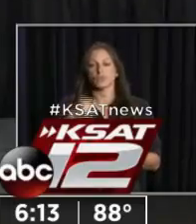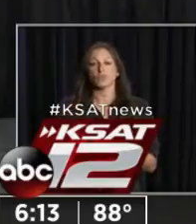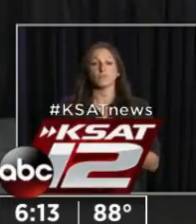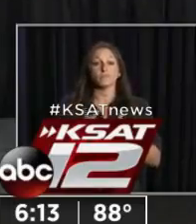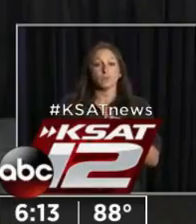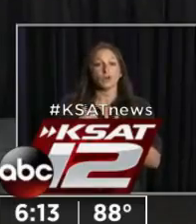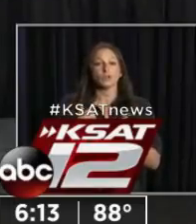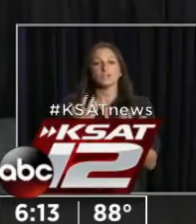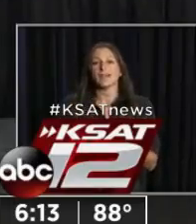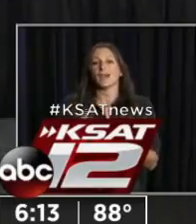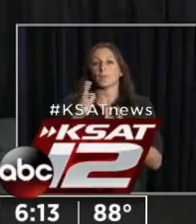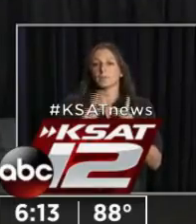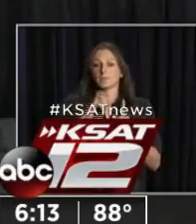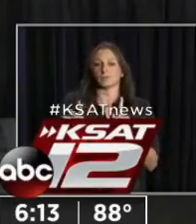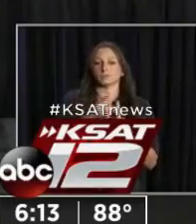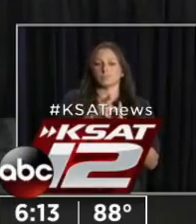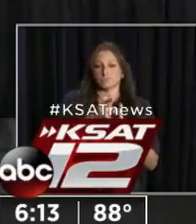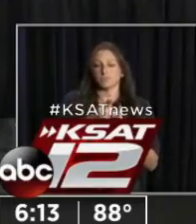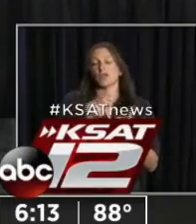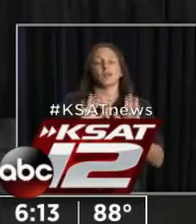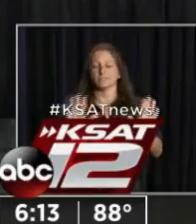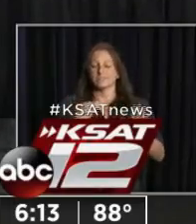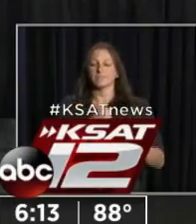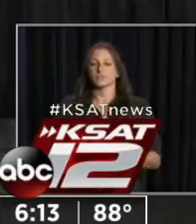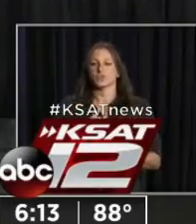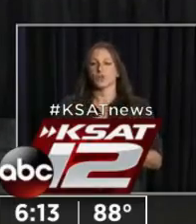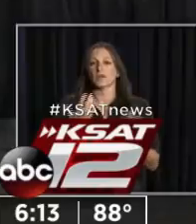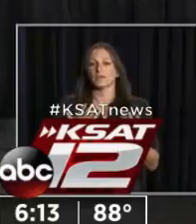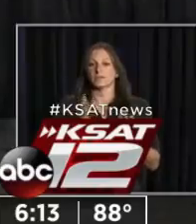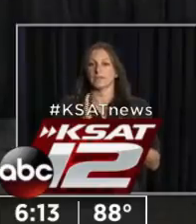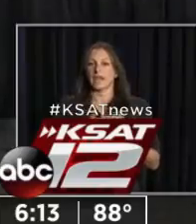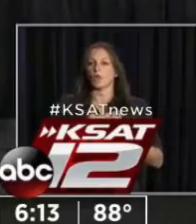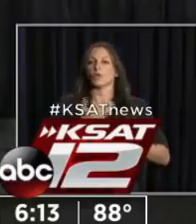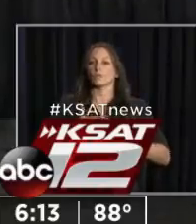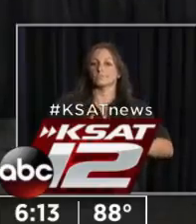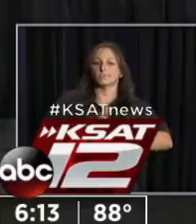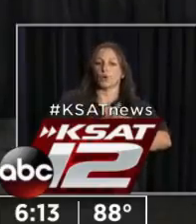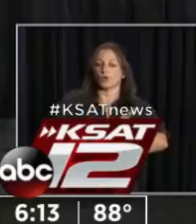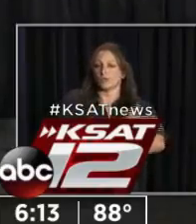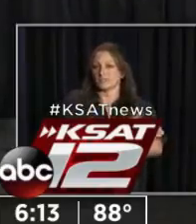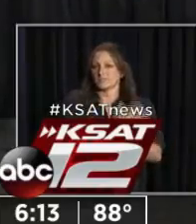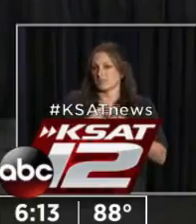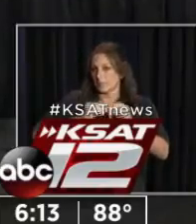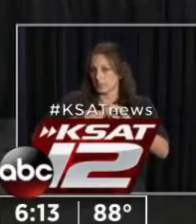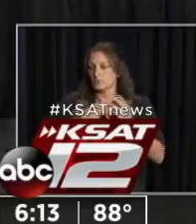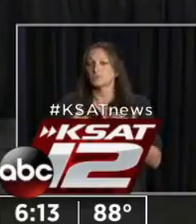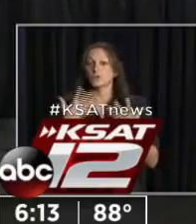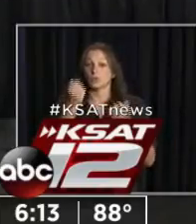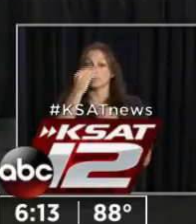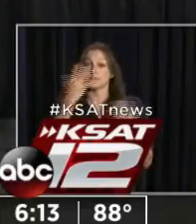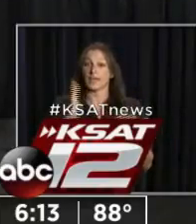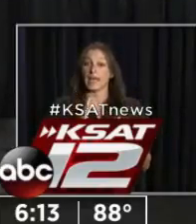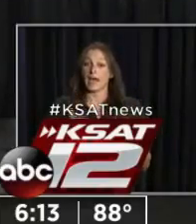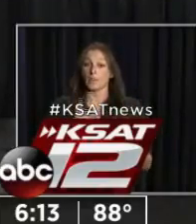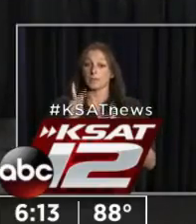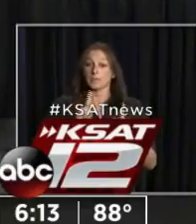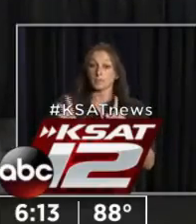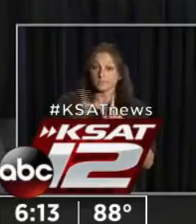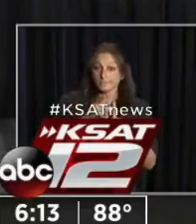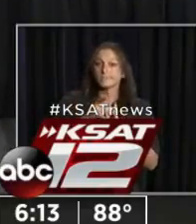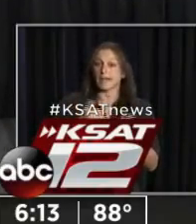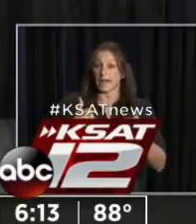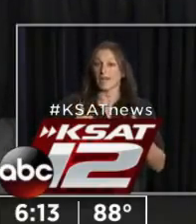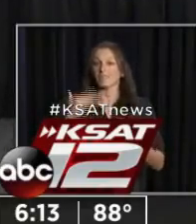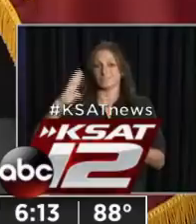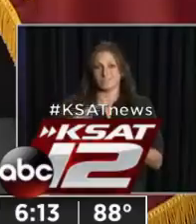at our positivity indicators, or excuse me, our progress indicators. And I do want to note that our positivity rate has dropped once again.